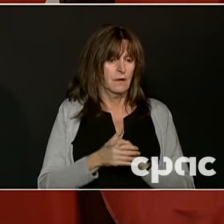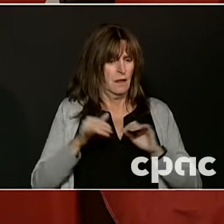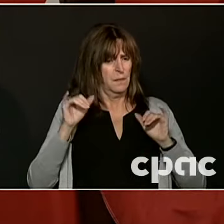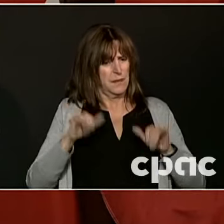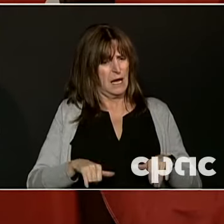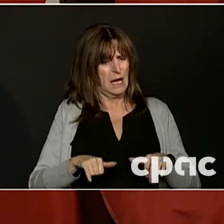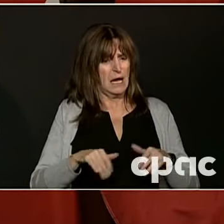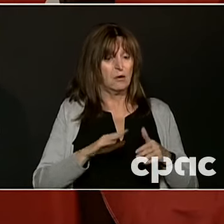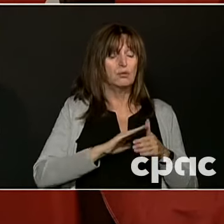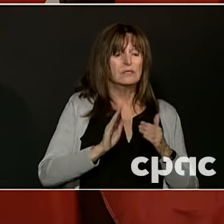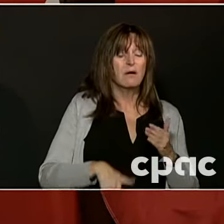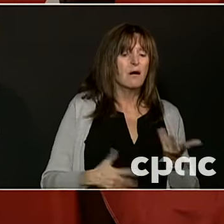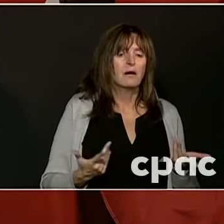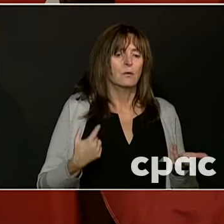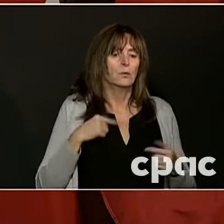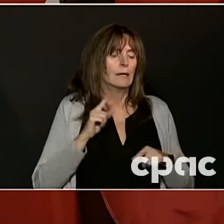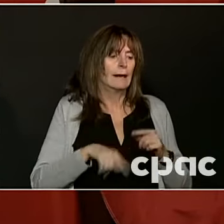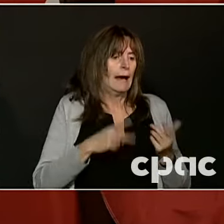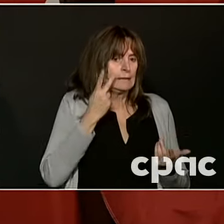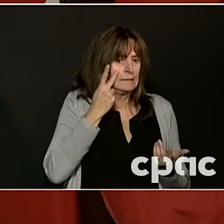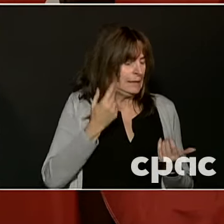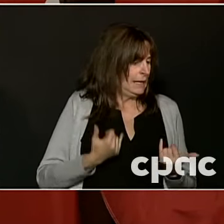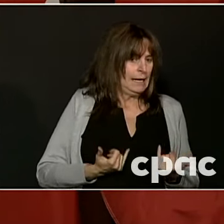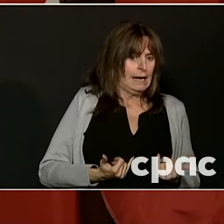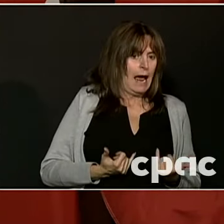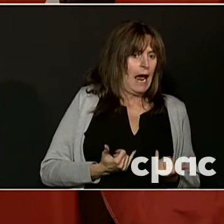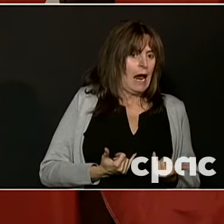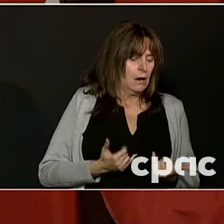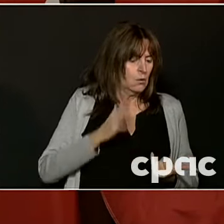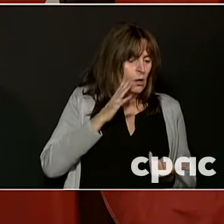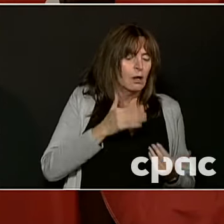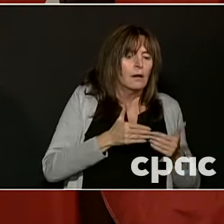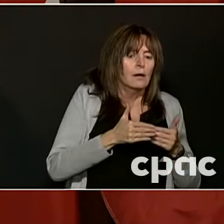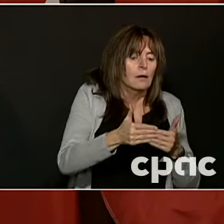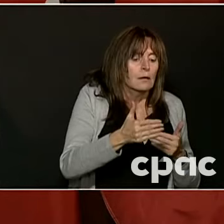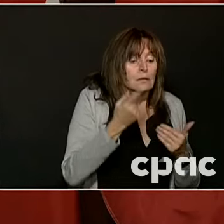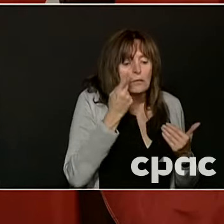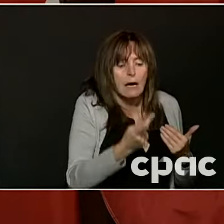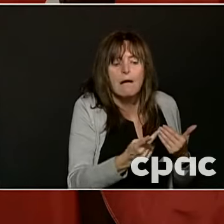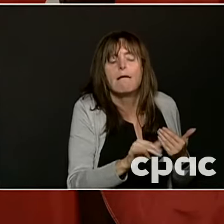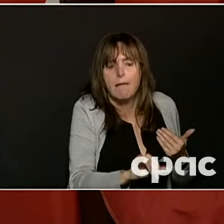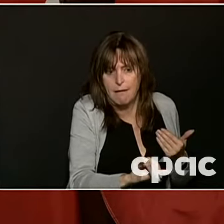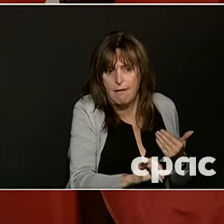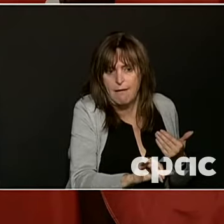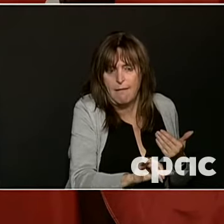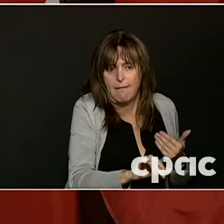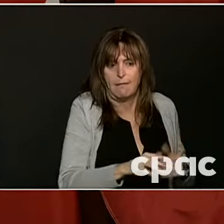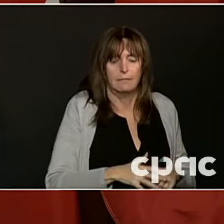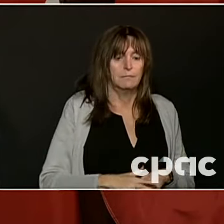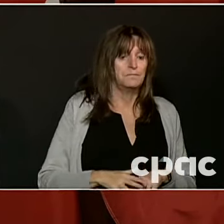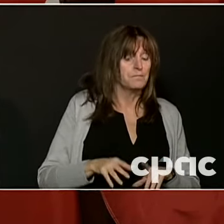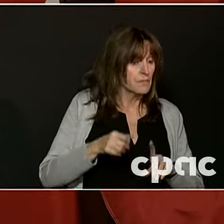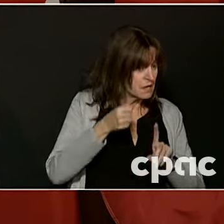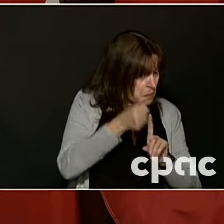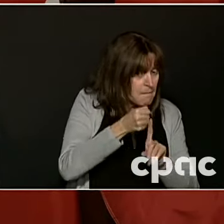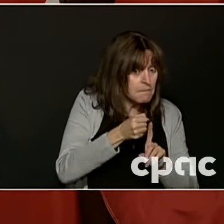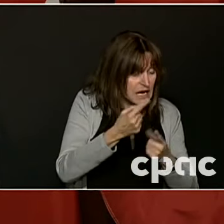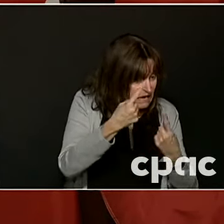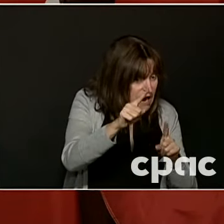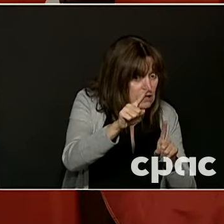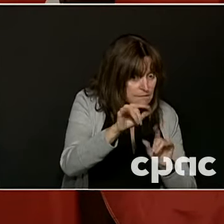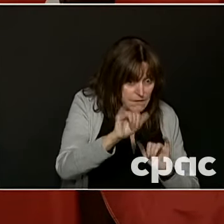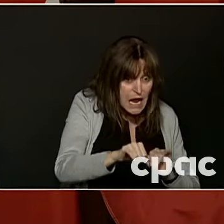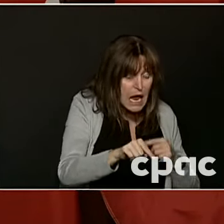be imminently coming out. They will take a while to work its way through and see if they are actually making impact. So the